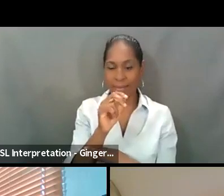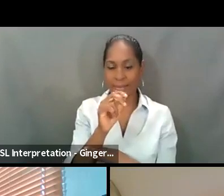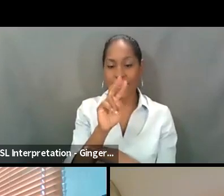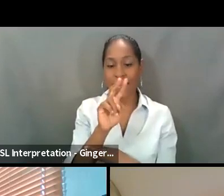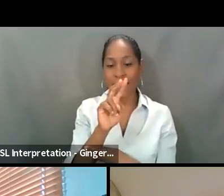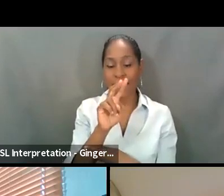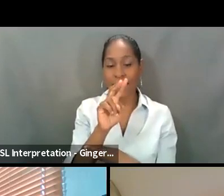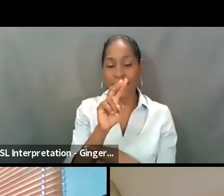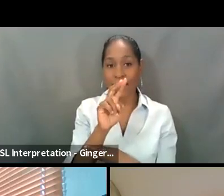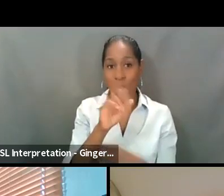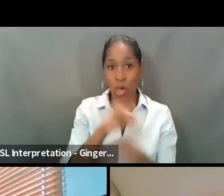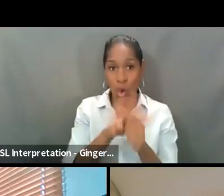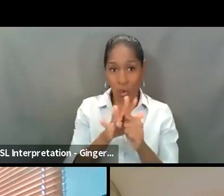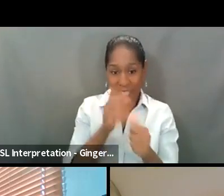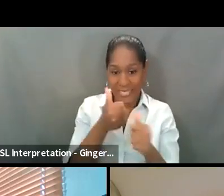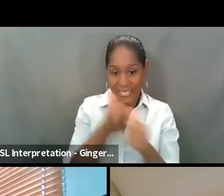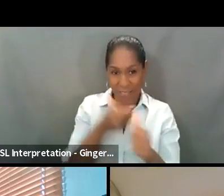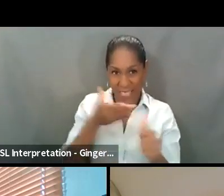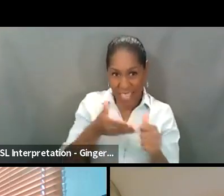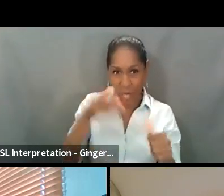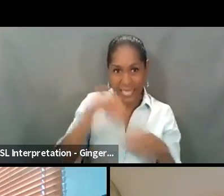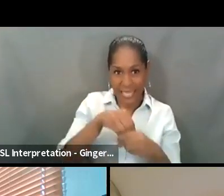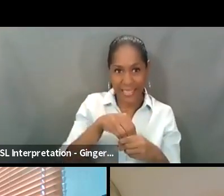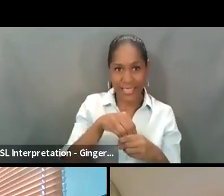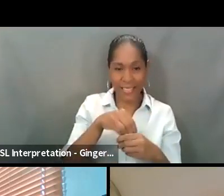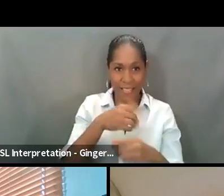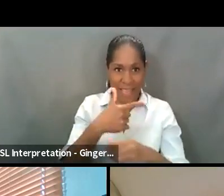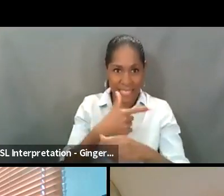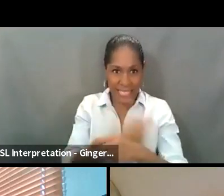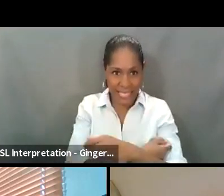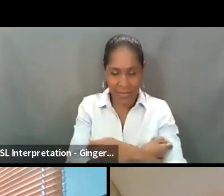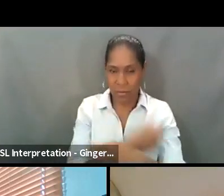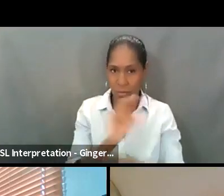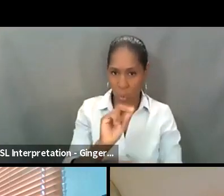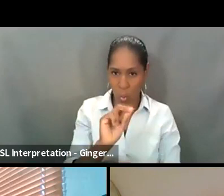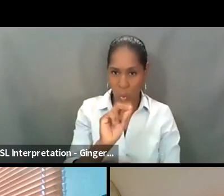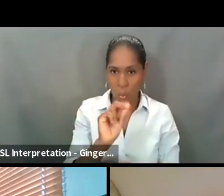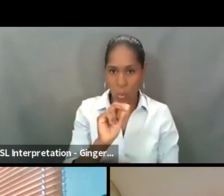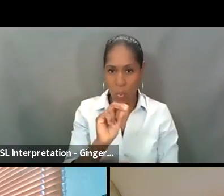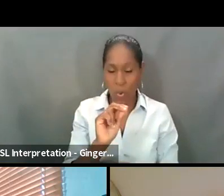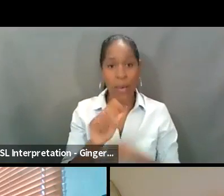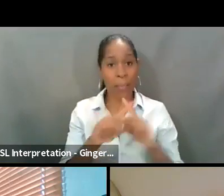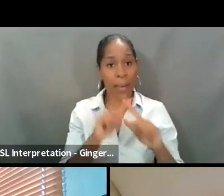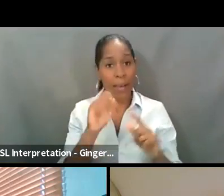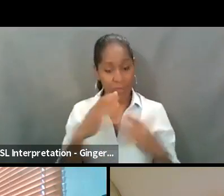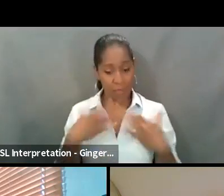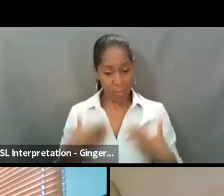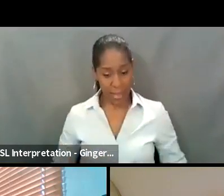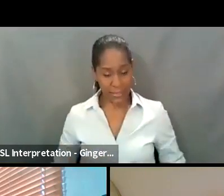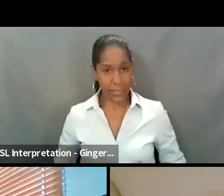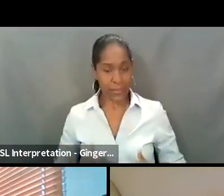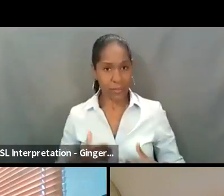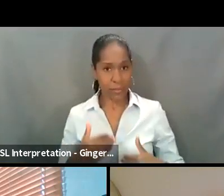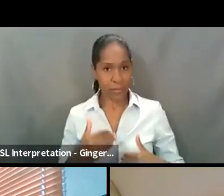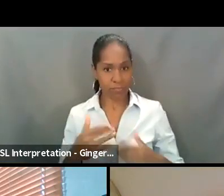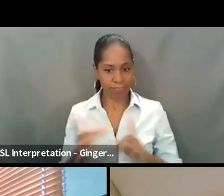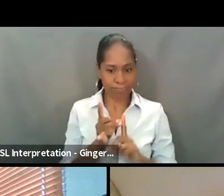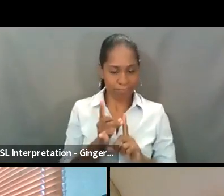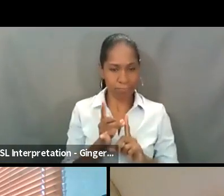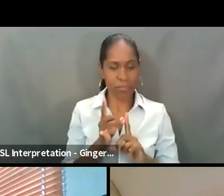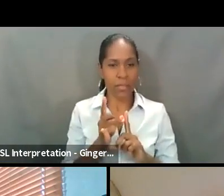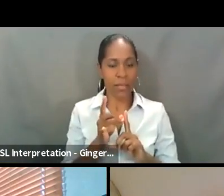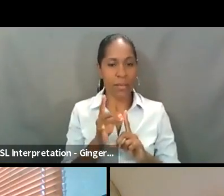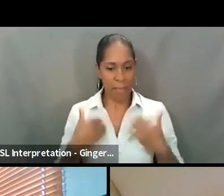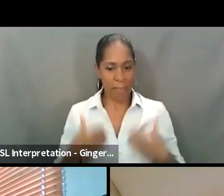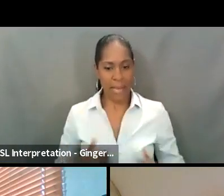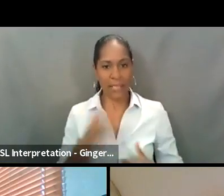you as a person do come in contact with the virus, your body recognizes that really specific piece, that